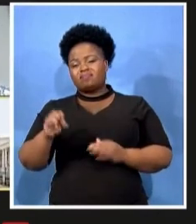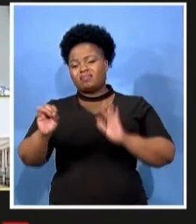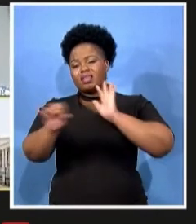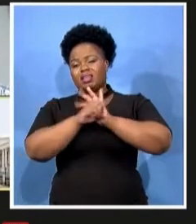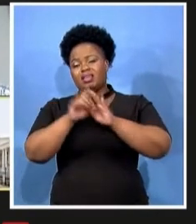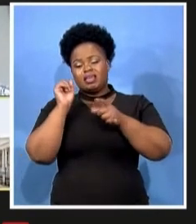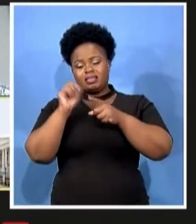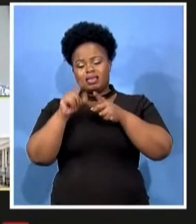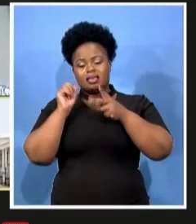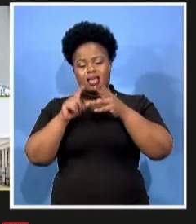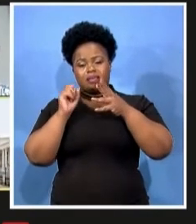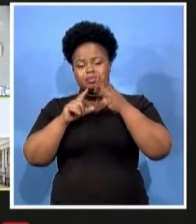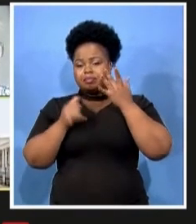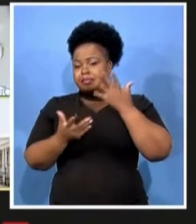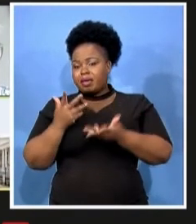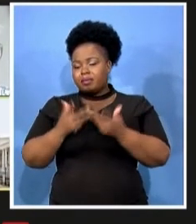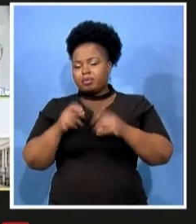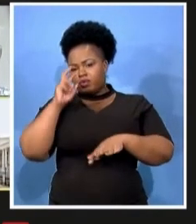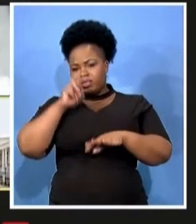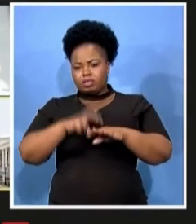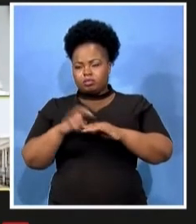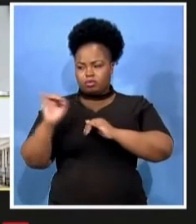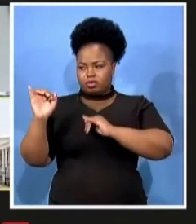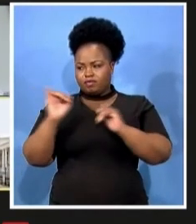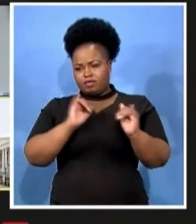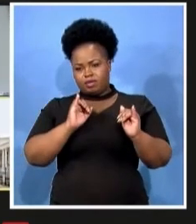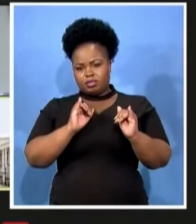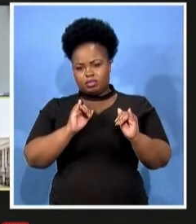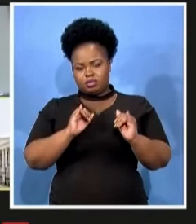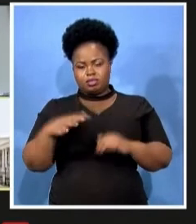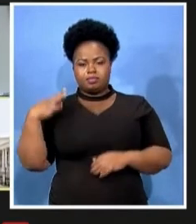invite the Minister of Finance.